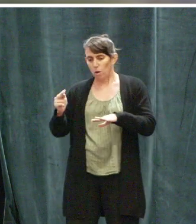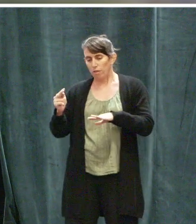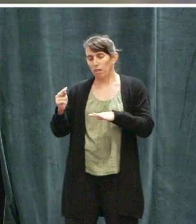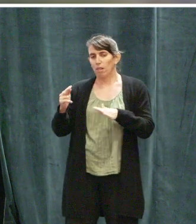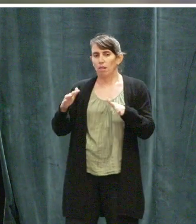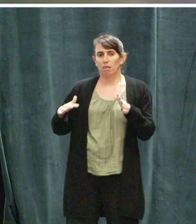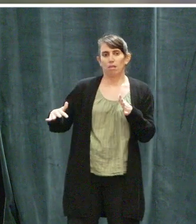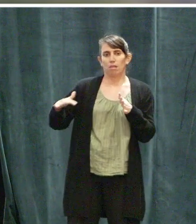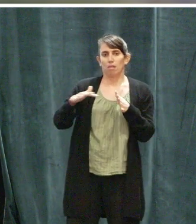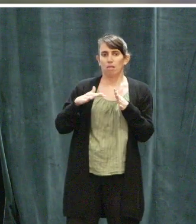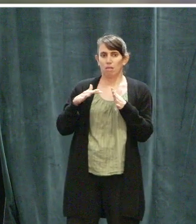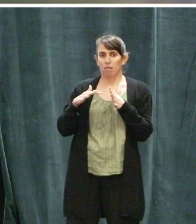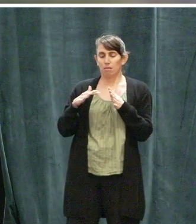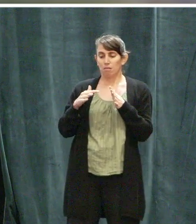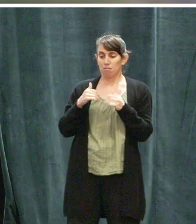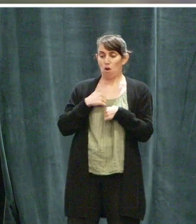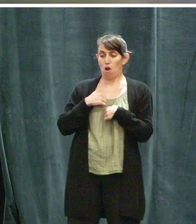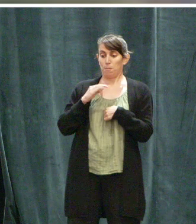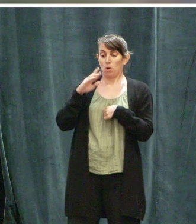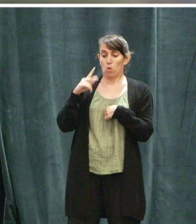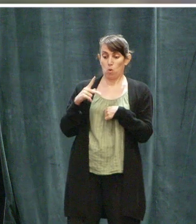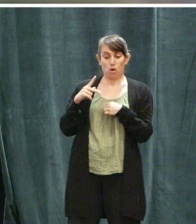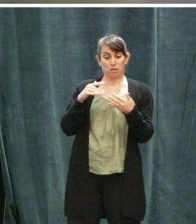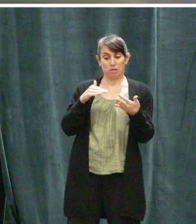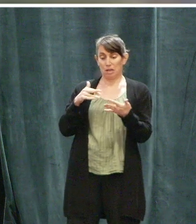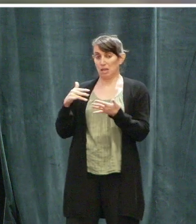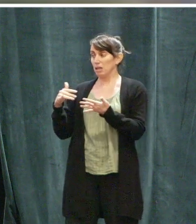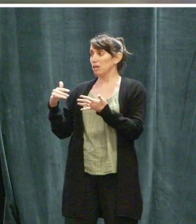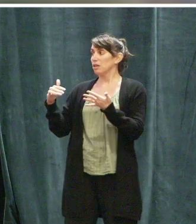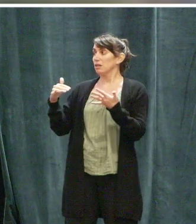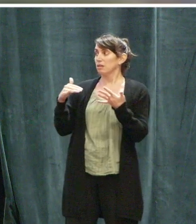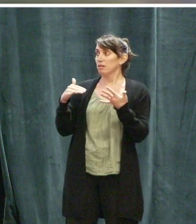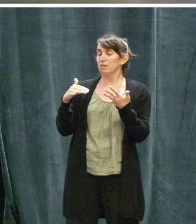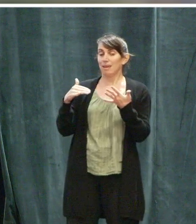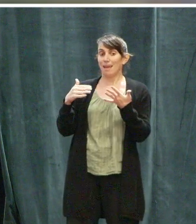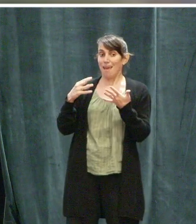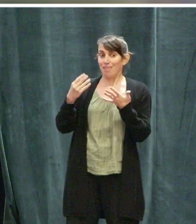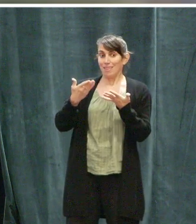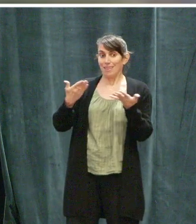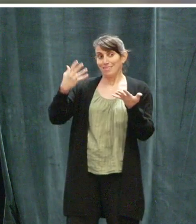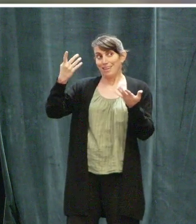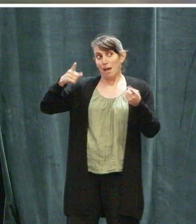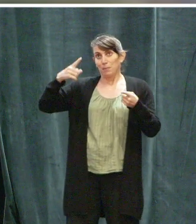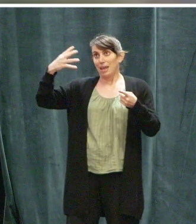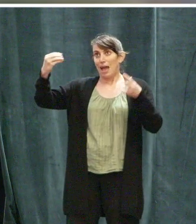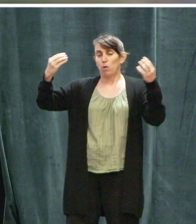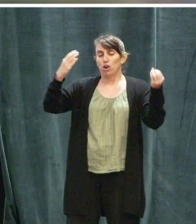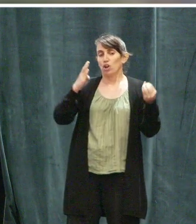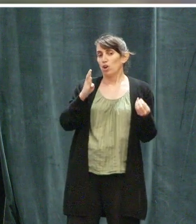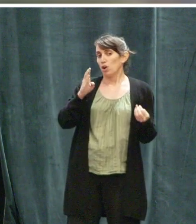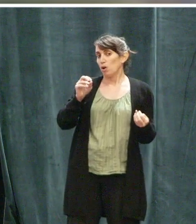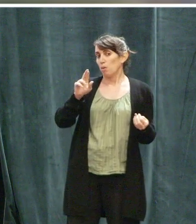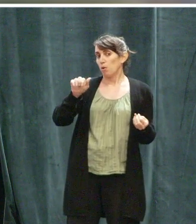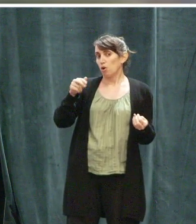HAT study that the Corps is talking about, and the projects that are taking place in the outer boroughs, we're all using similar